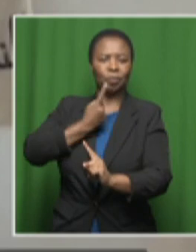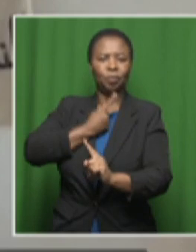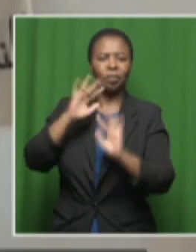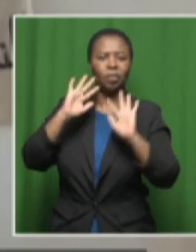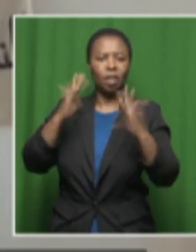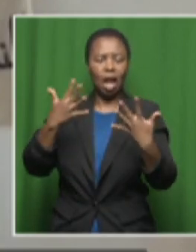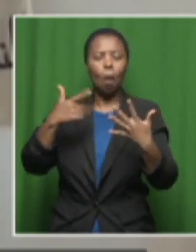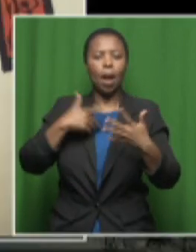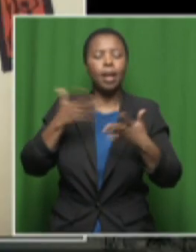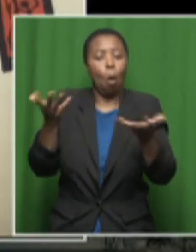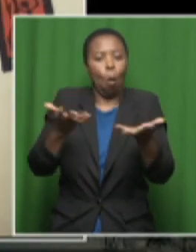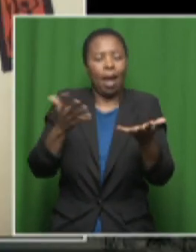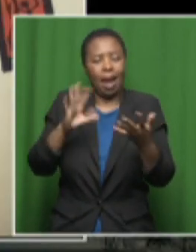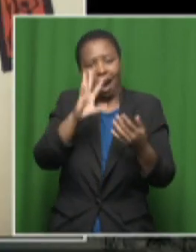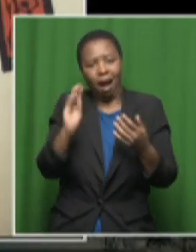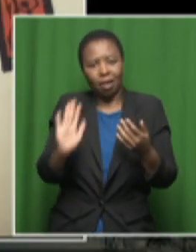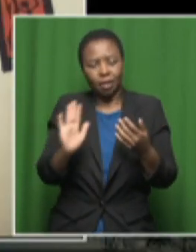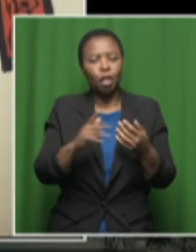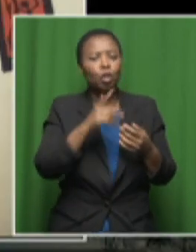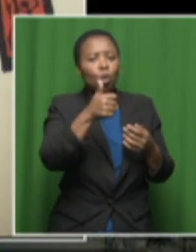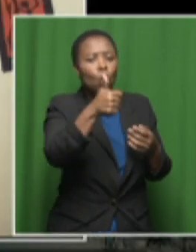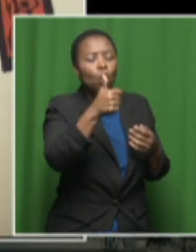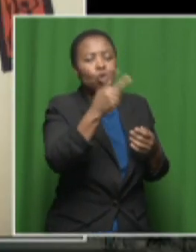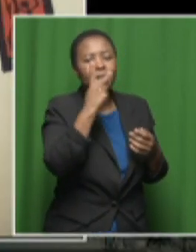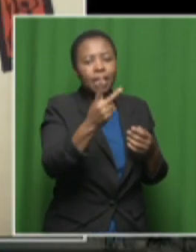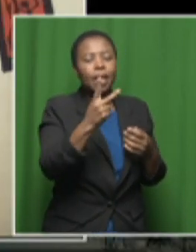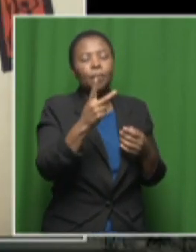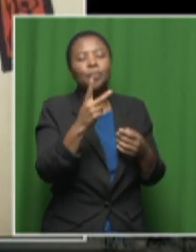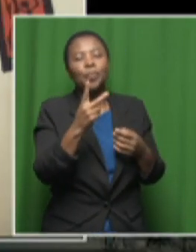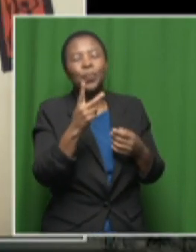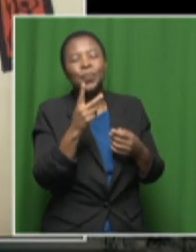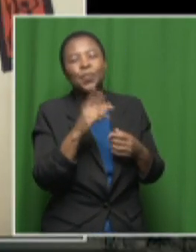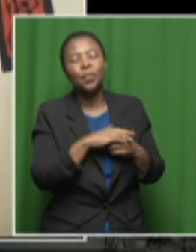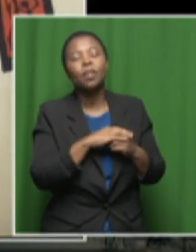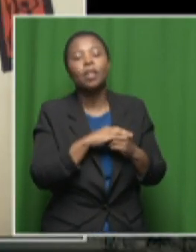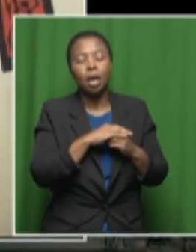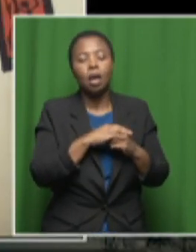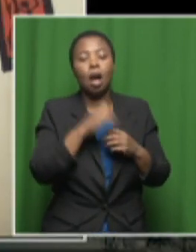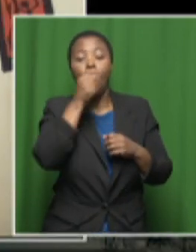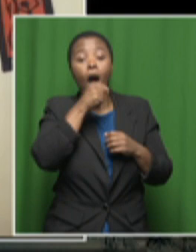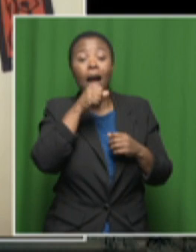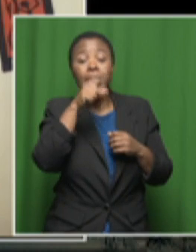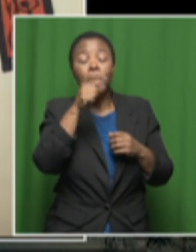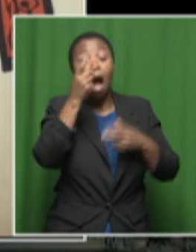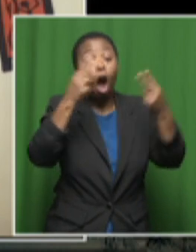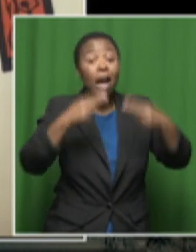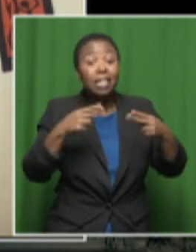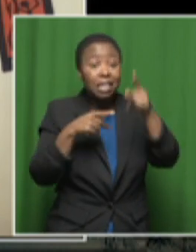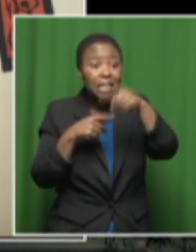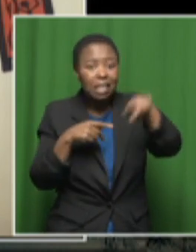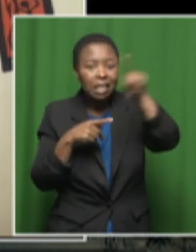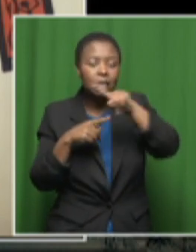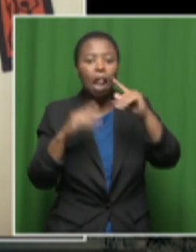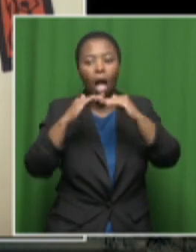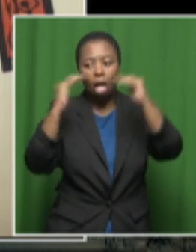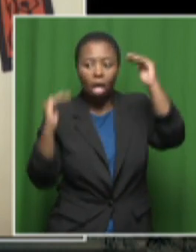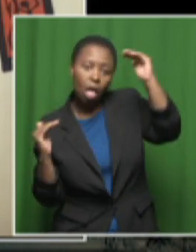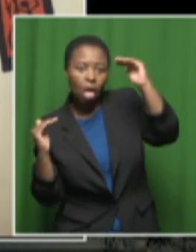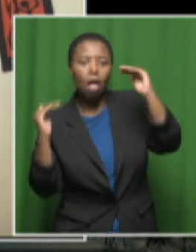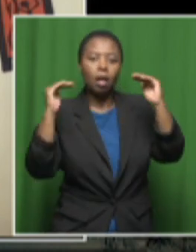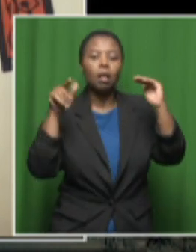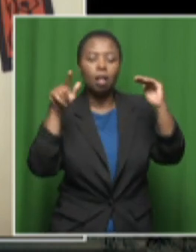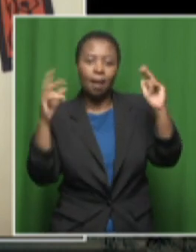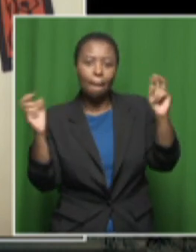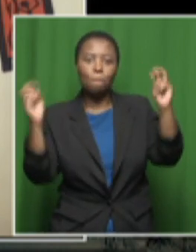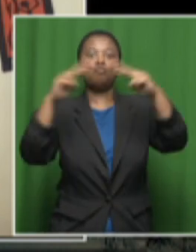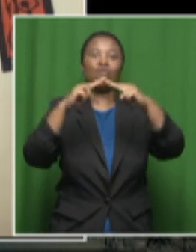this country. And it's good to see that art is actually playing a very massive role in terms of bridging those inequalities that we've just spoken about.